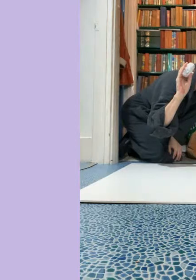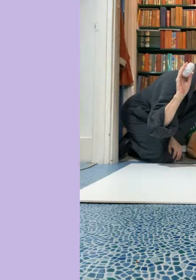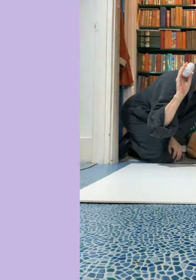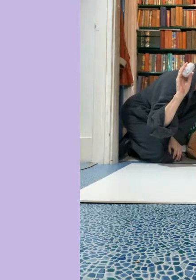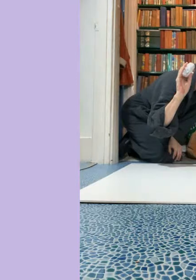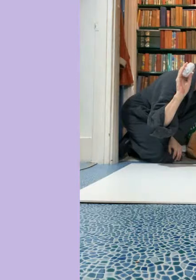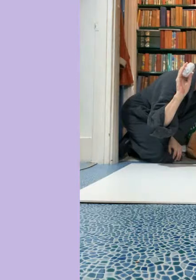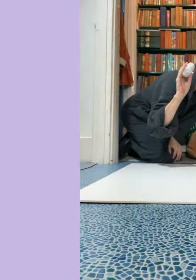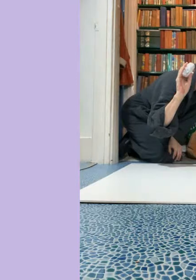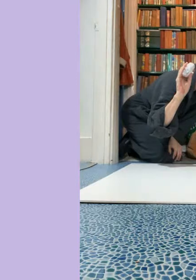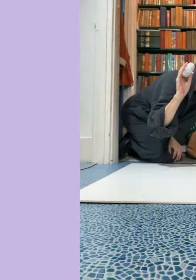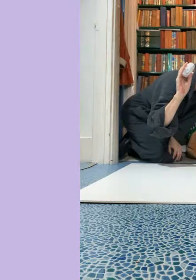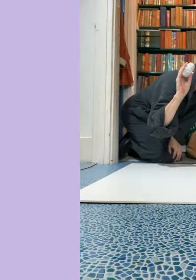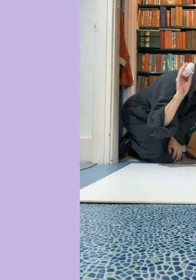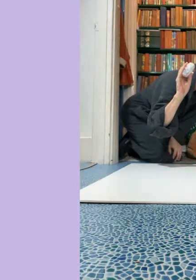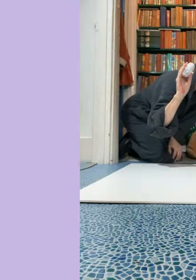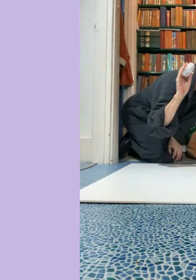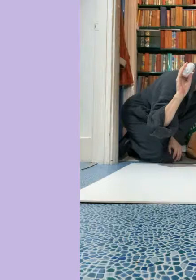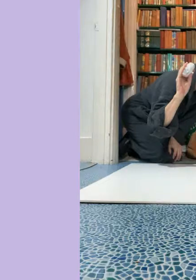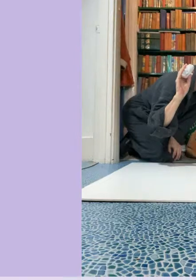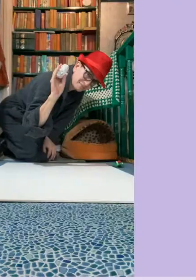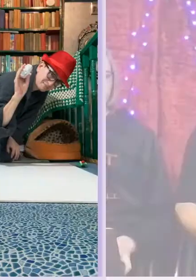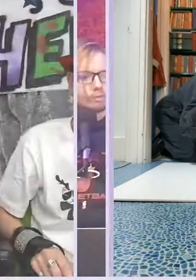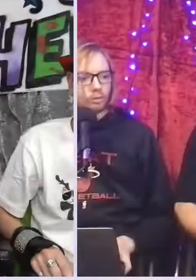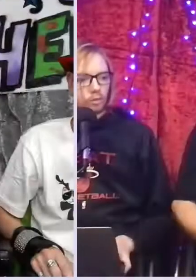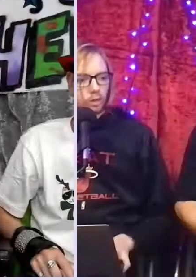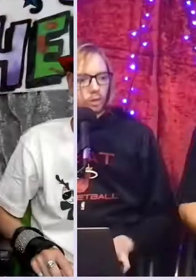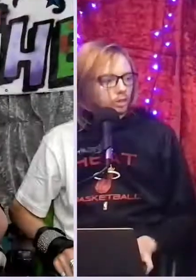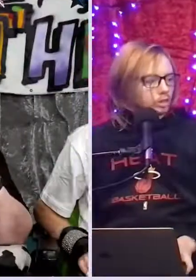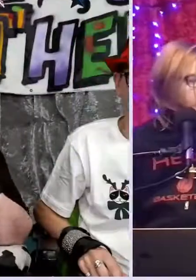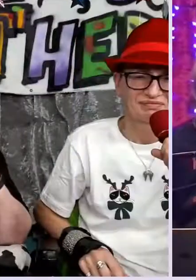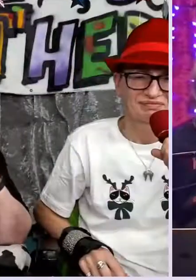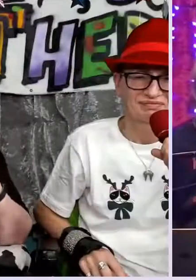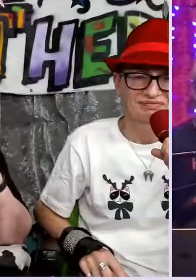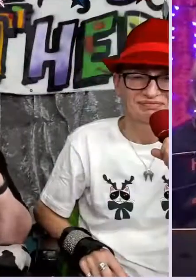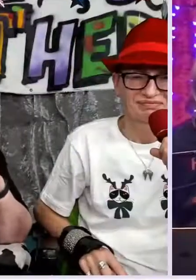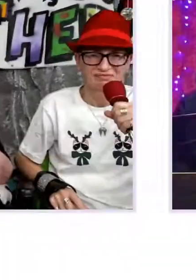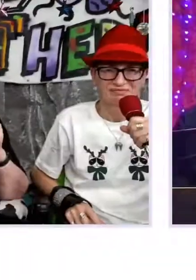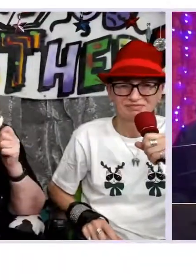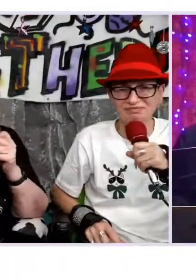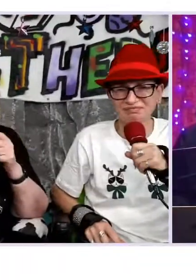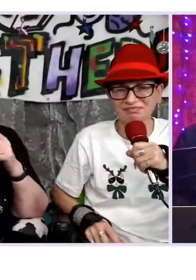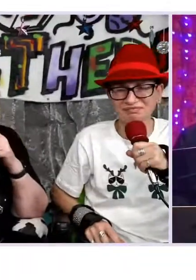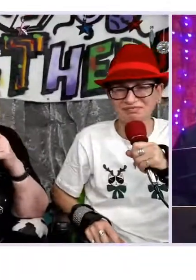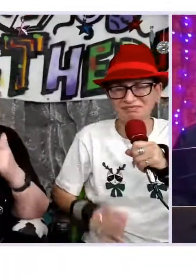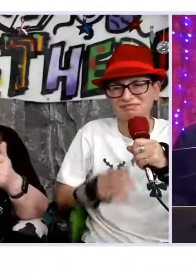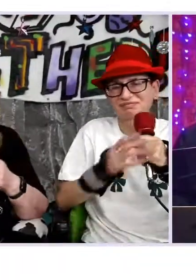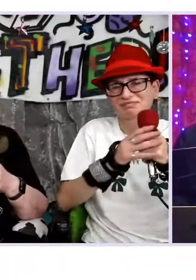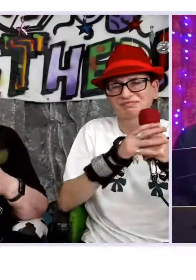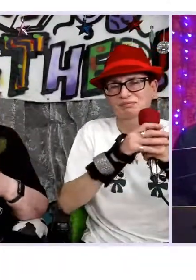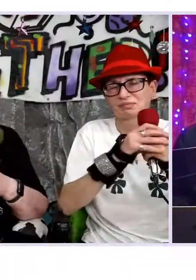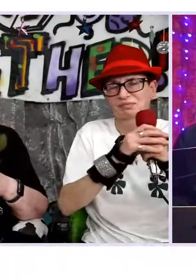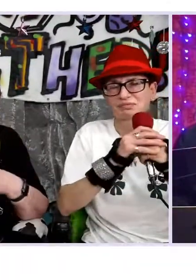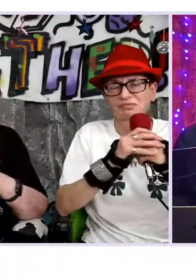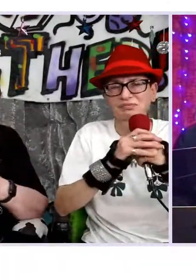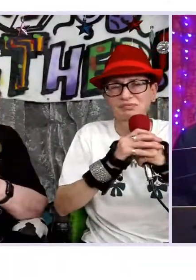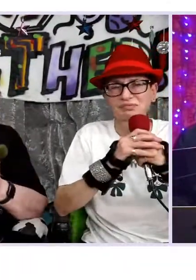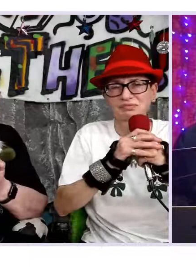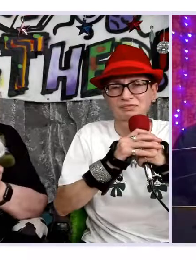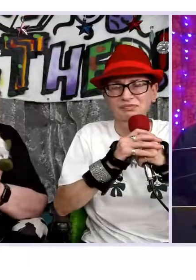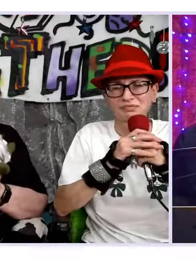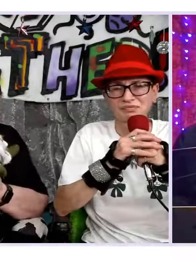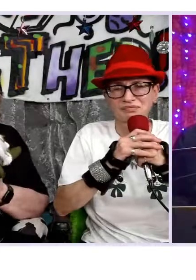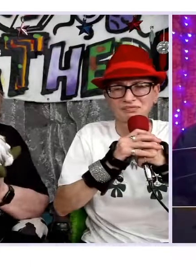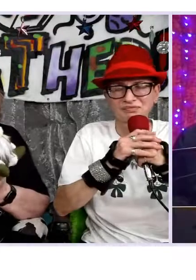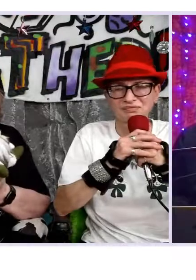gone for a go around. Excellent. I believe. Well, I think it's only fitting that the